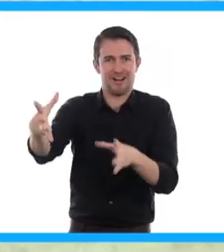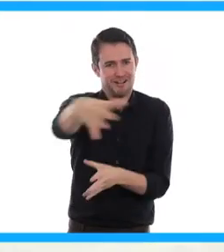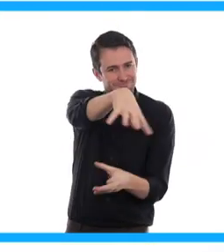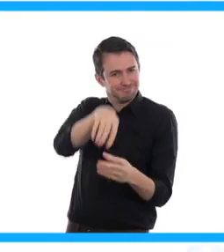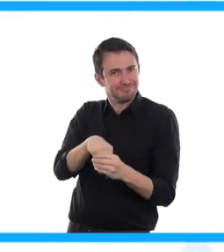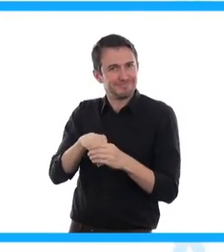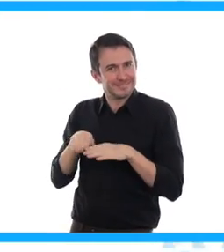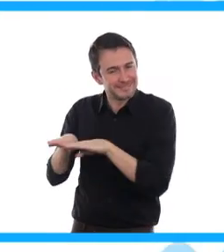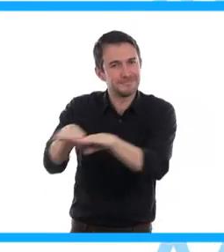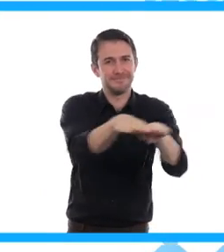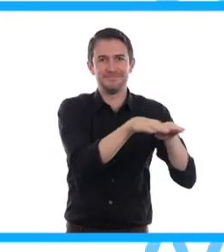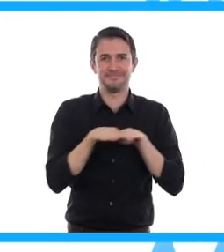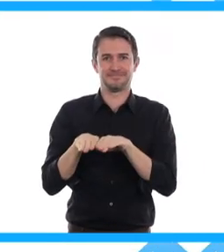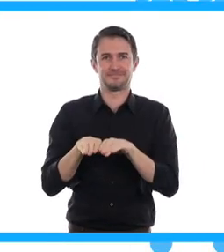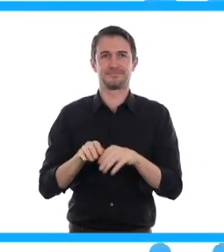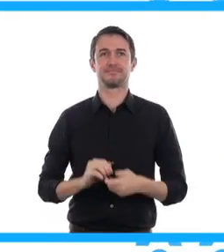behind.